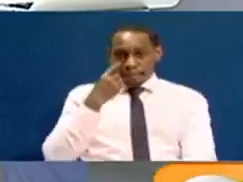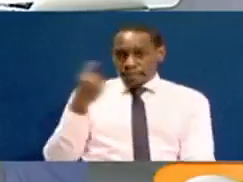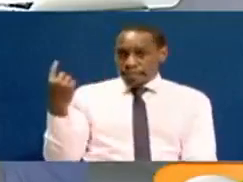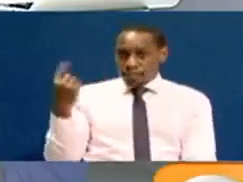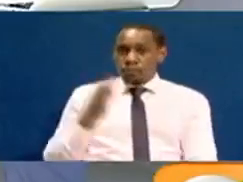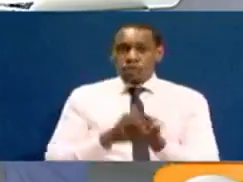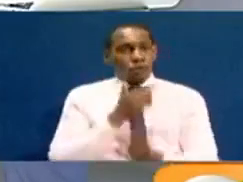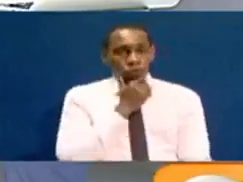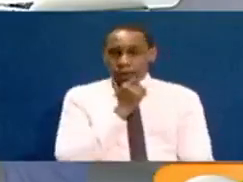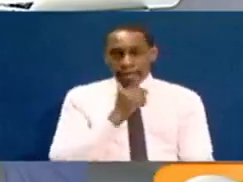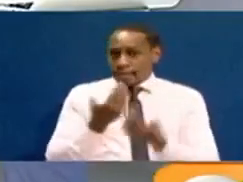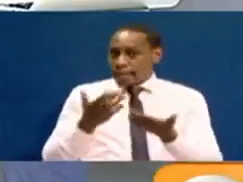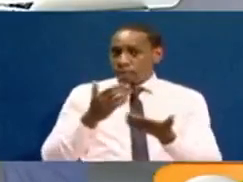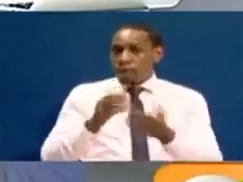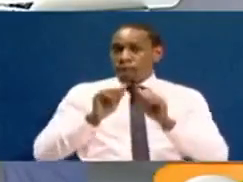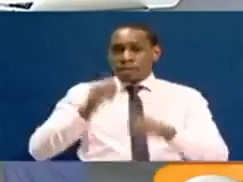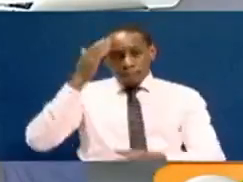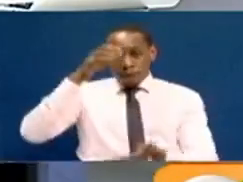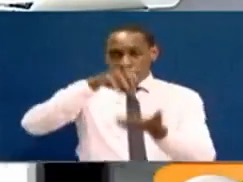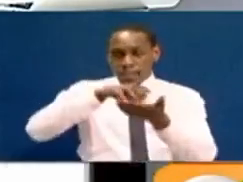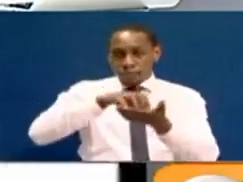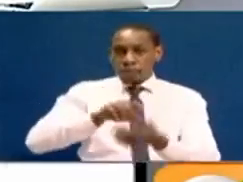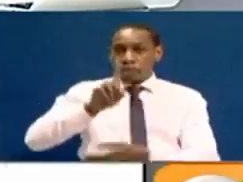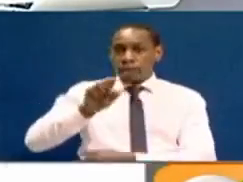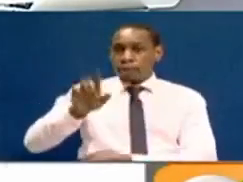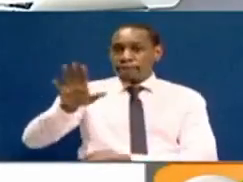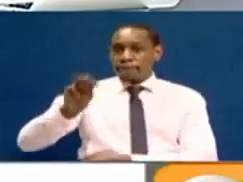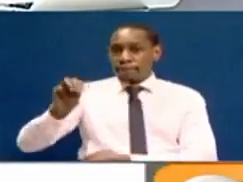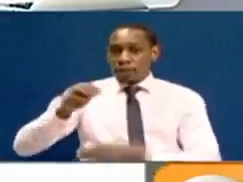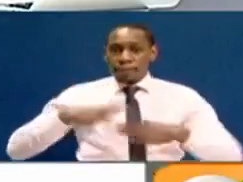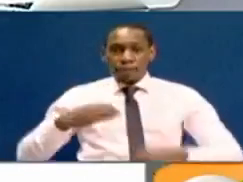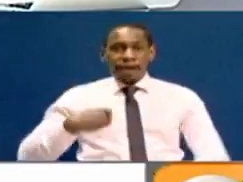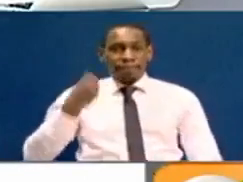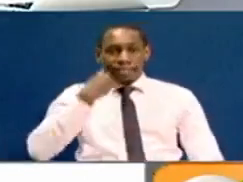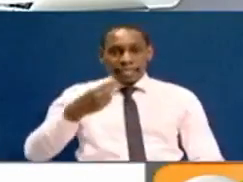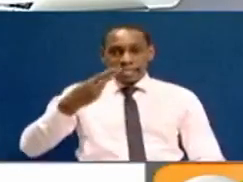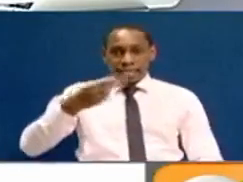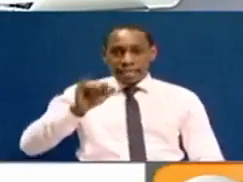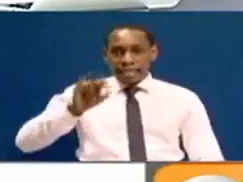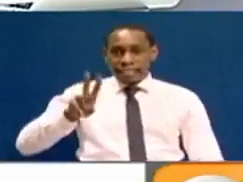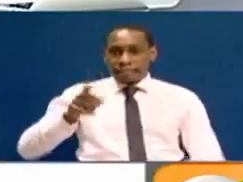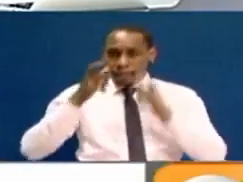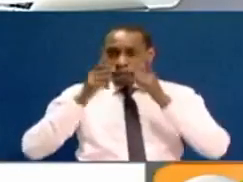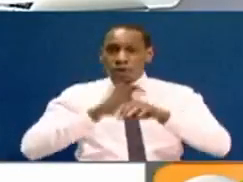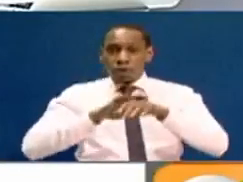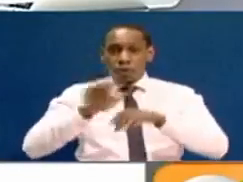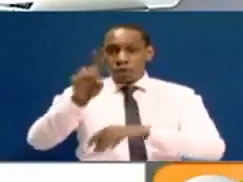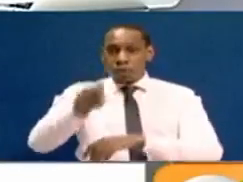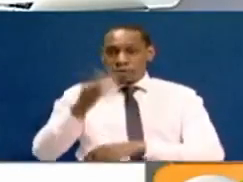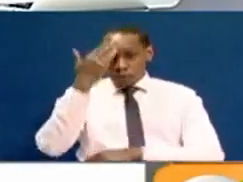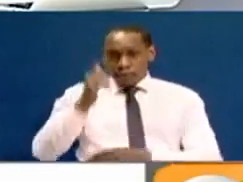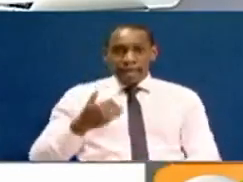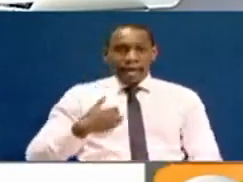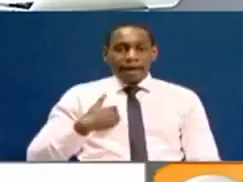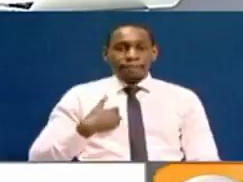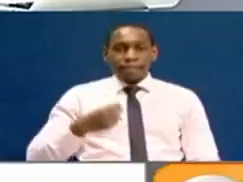I know you're wondering, how then do you get to know your status if 1.5 million people are currently living with HIV and AIDS? And that's a fantastic question, because getting